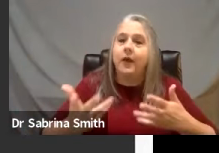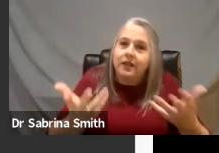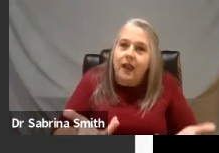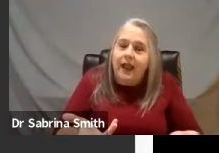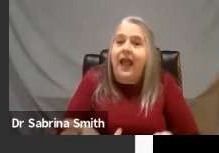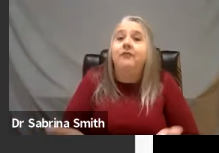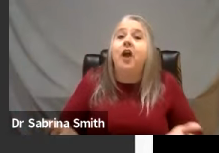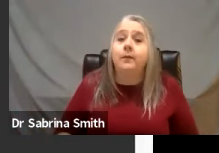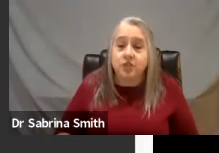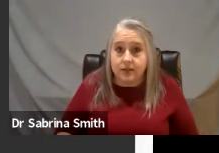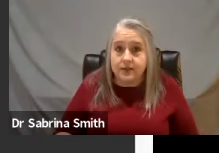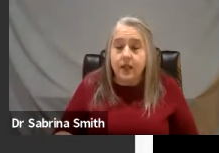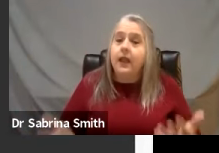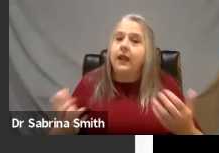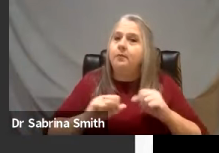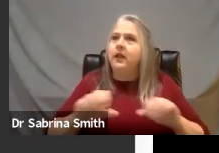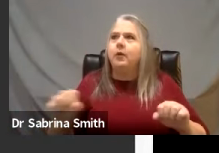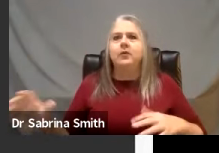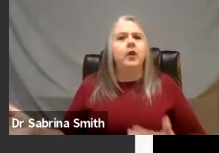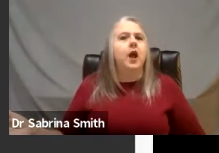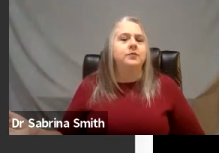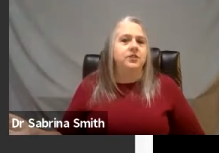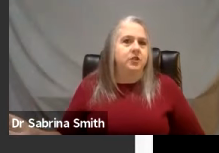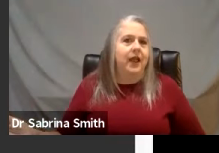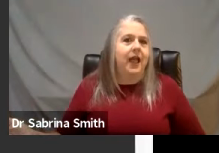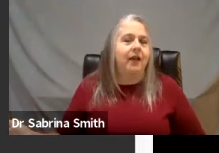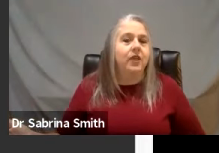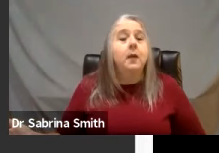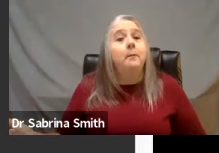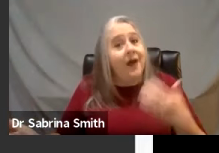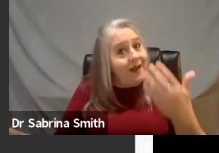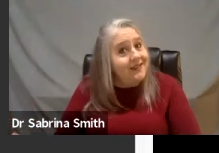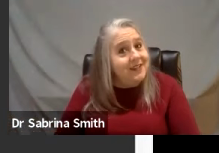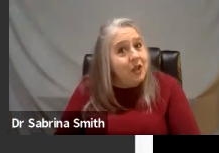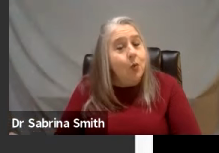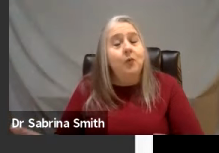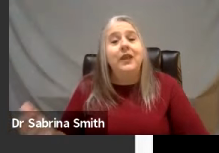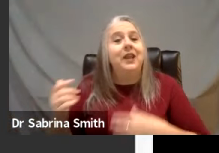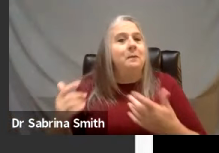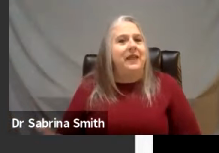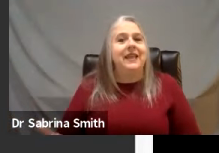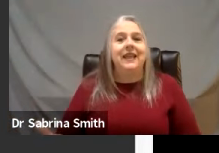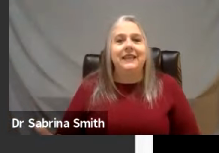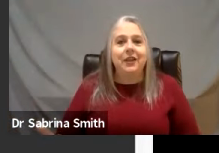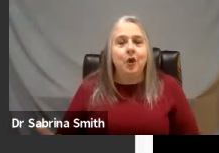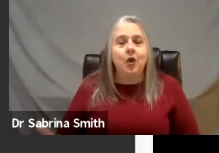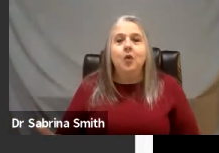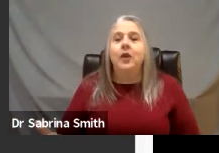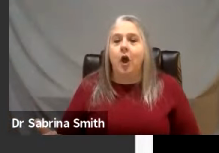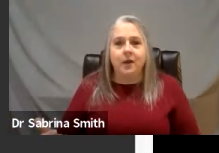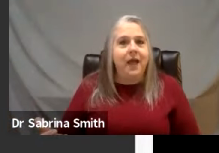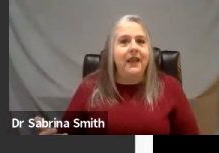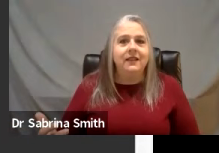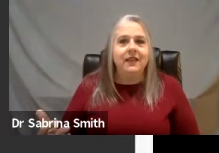well. So I have options, and I play around with what options do I have. But when we hear big and little,